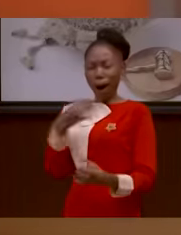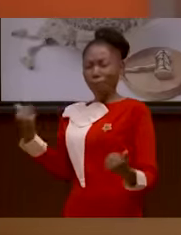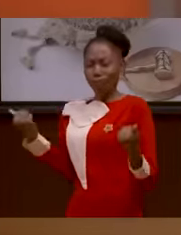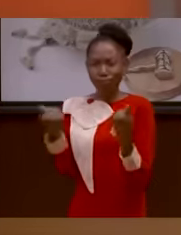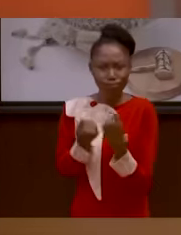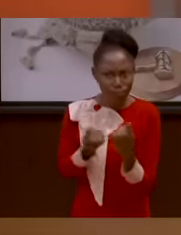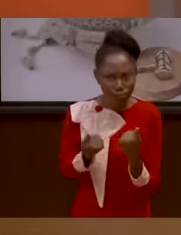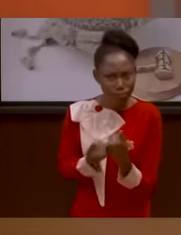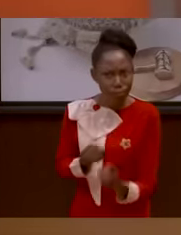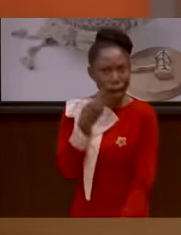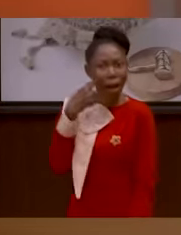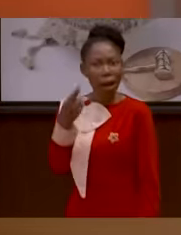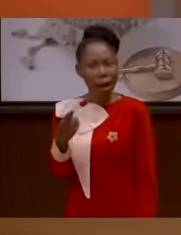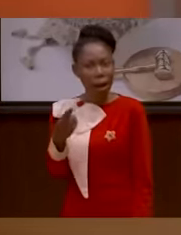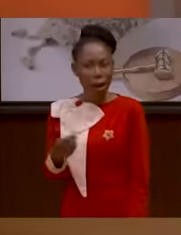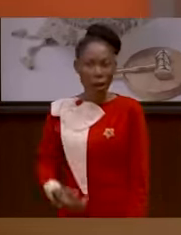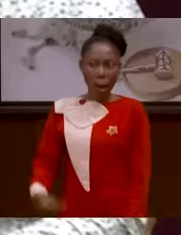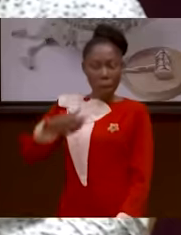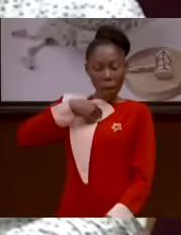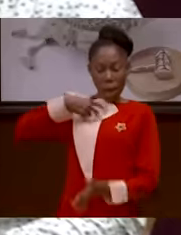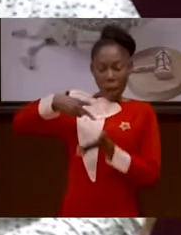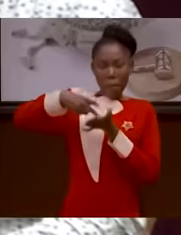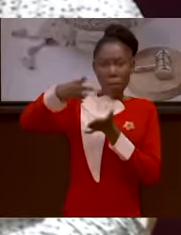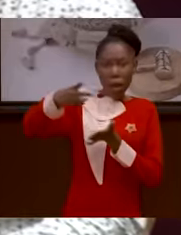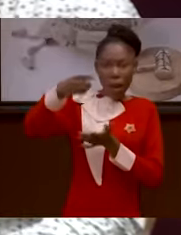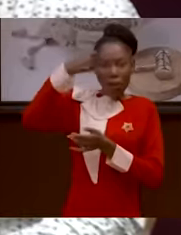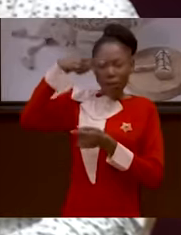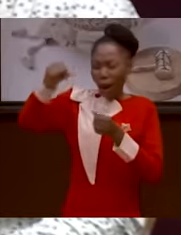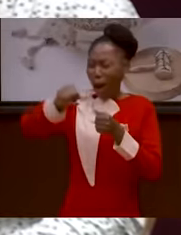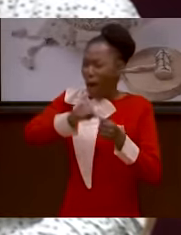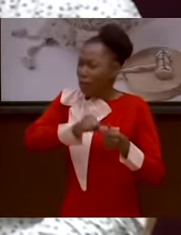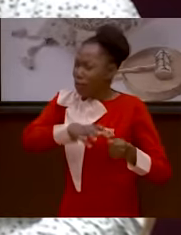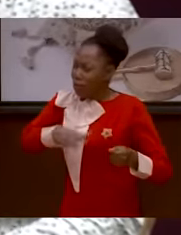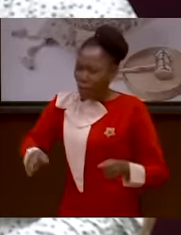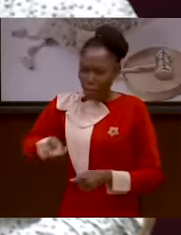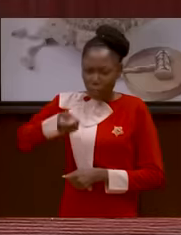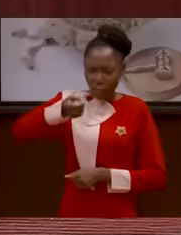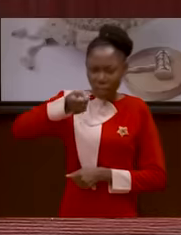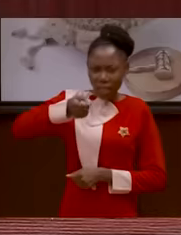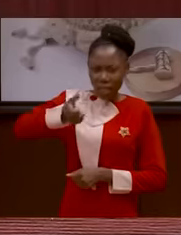me. I am the one that pay NEPA bills. I pay vigilante money. I send my children to school.